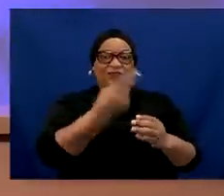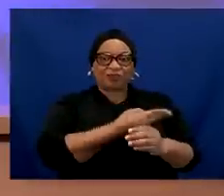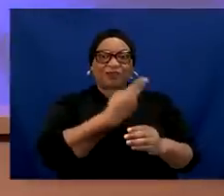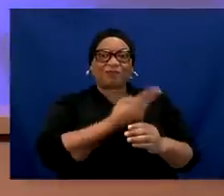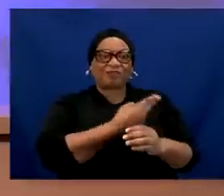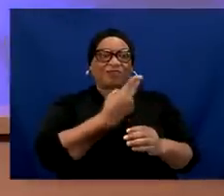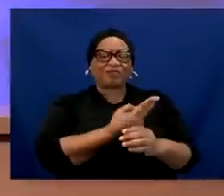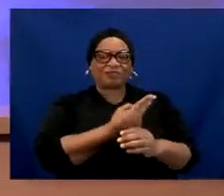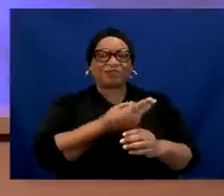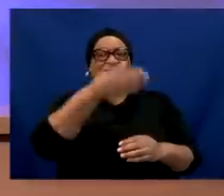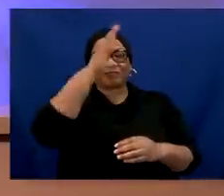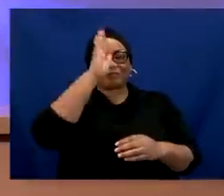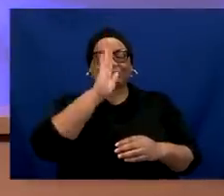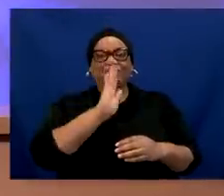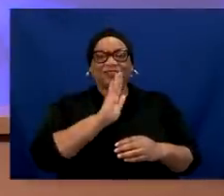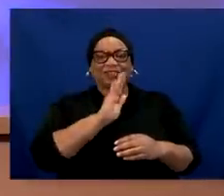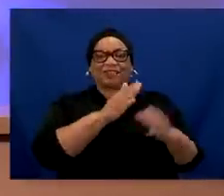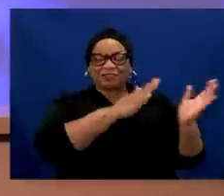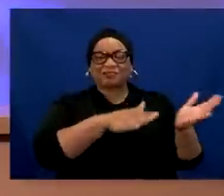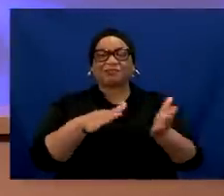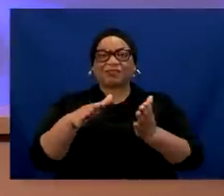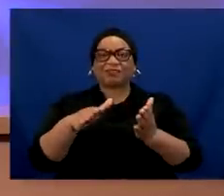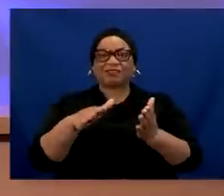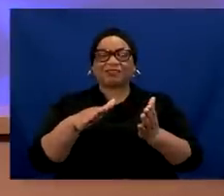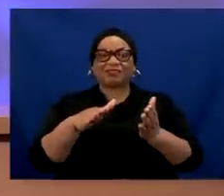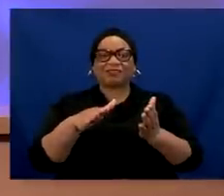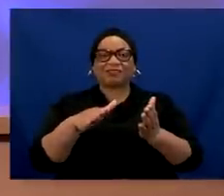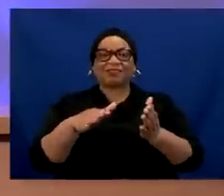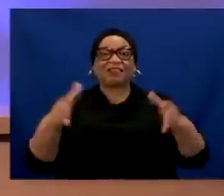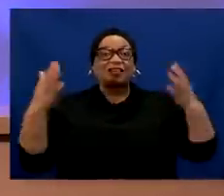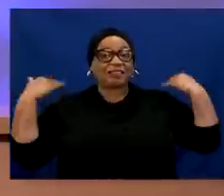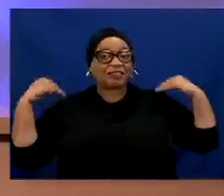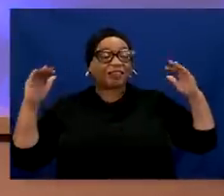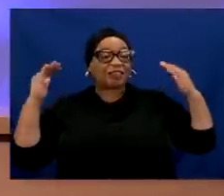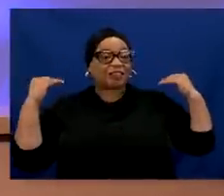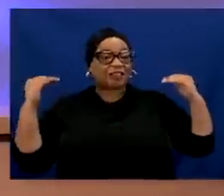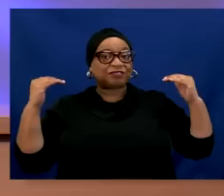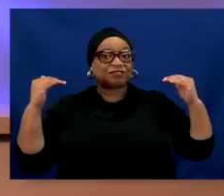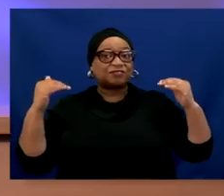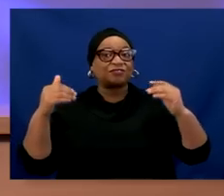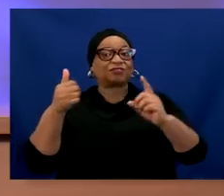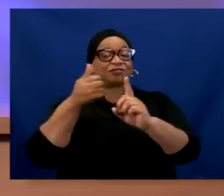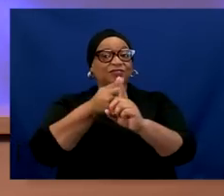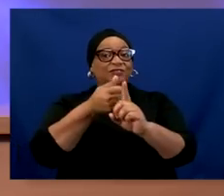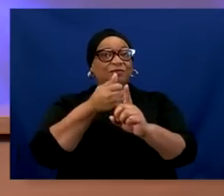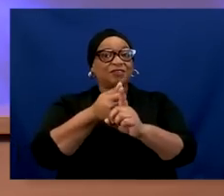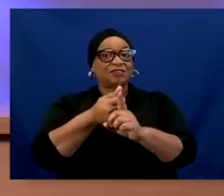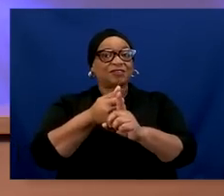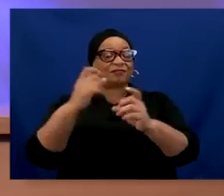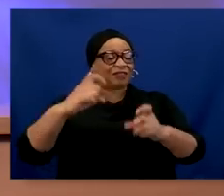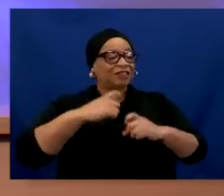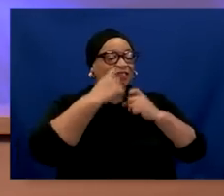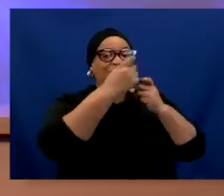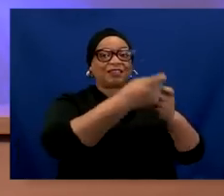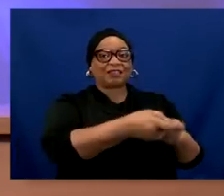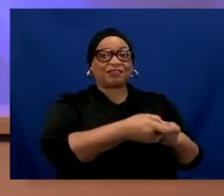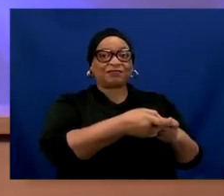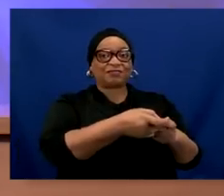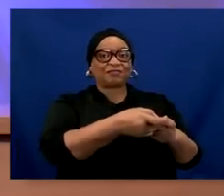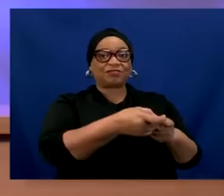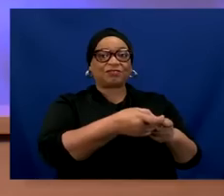God's purposes. Gabriel speaks on behalf of God, and when he speaks, he gives to Mary